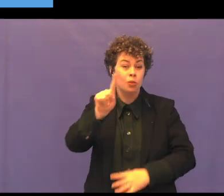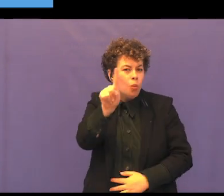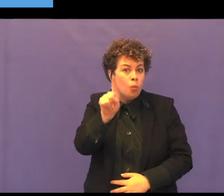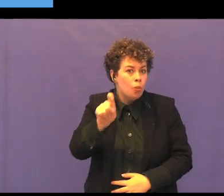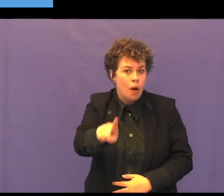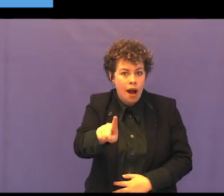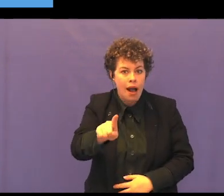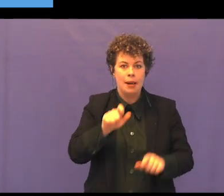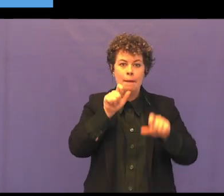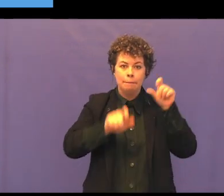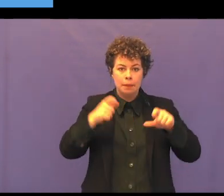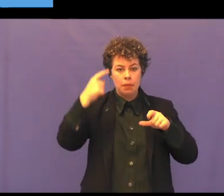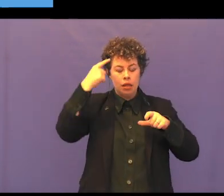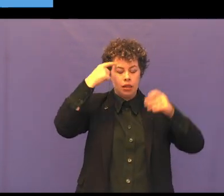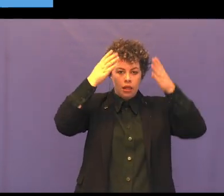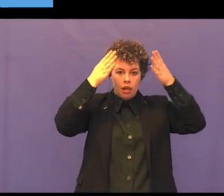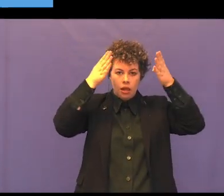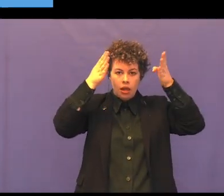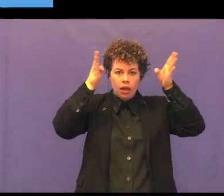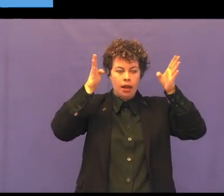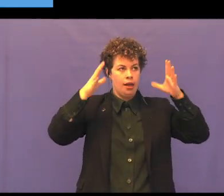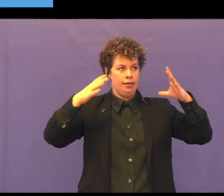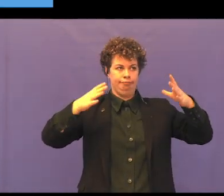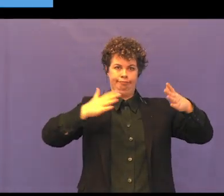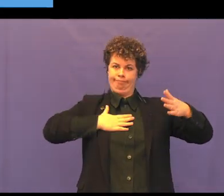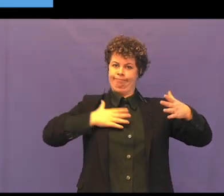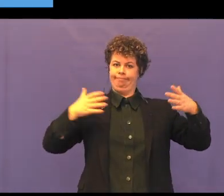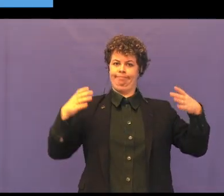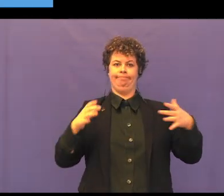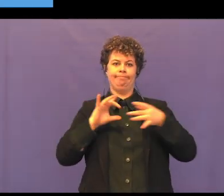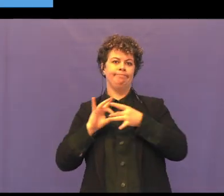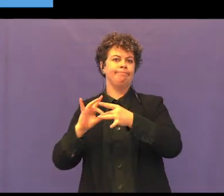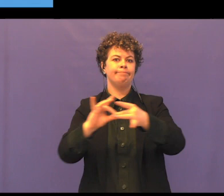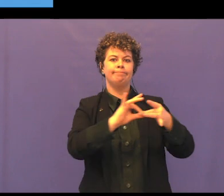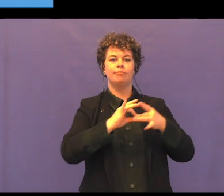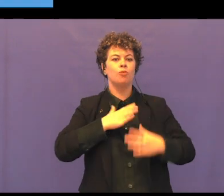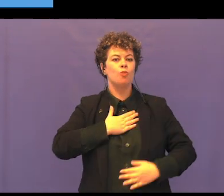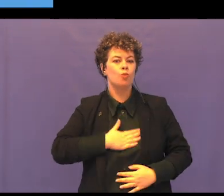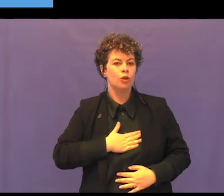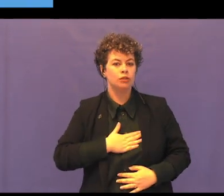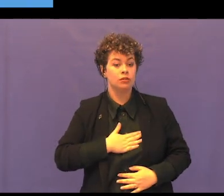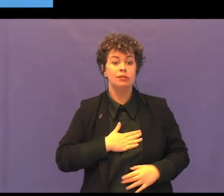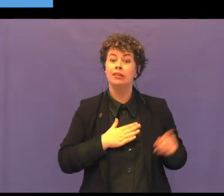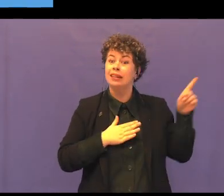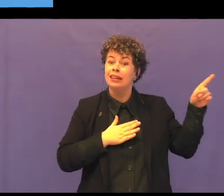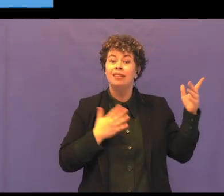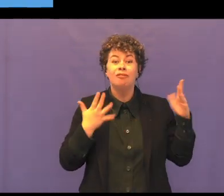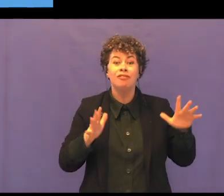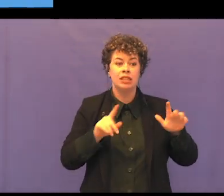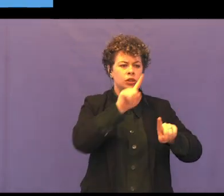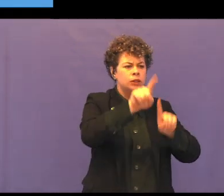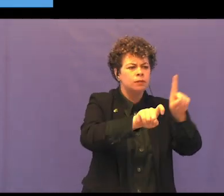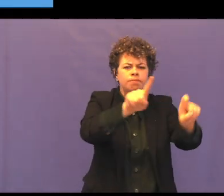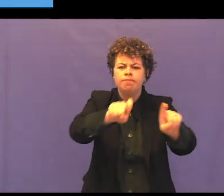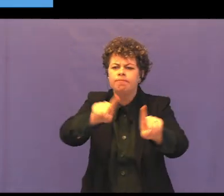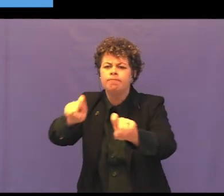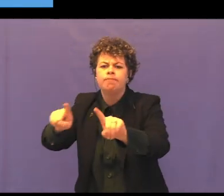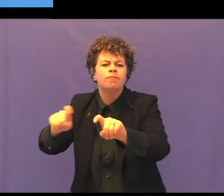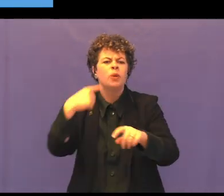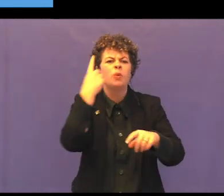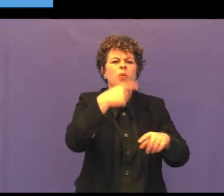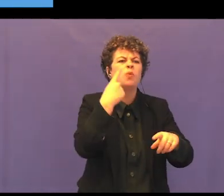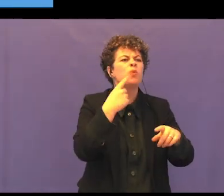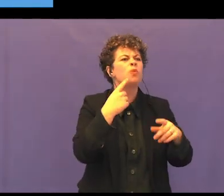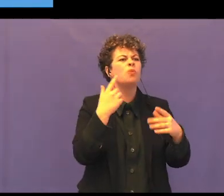out extensive surveys of online social media usage, and he found the vast majority of people,